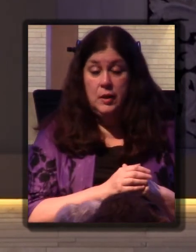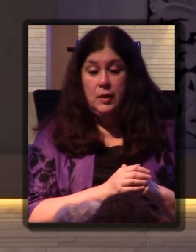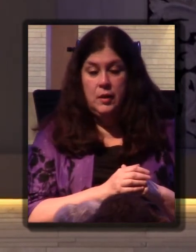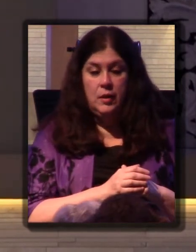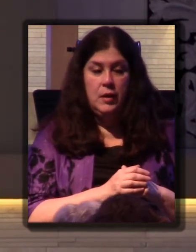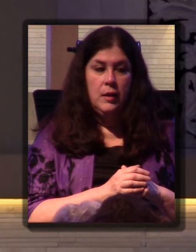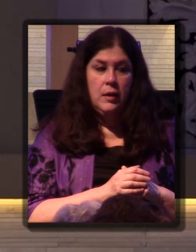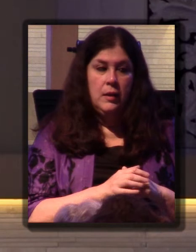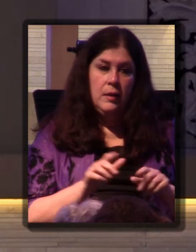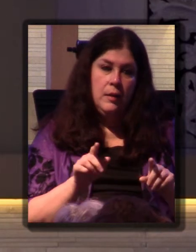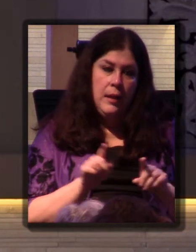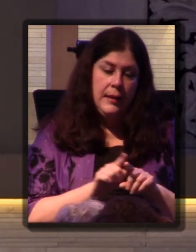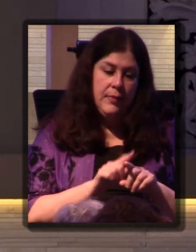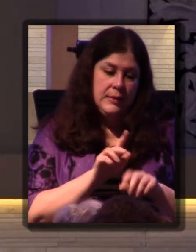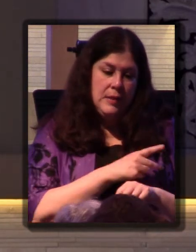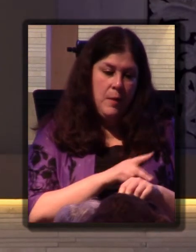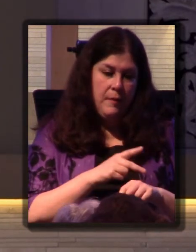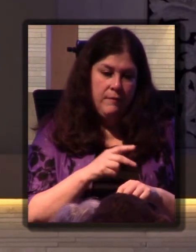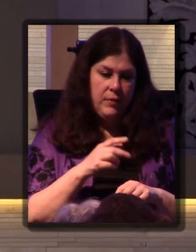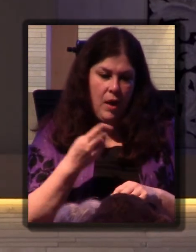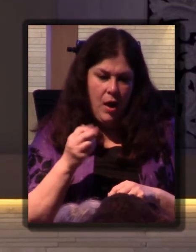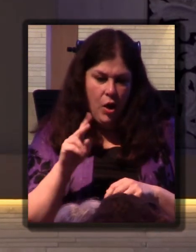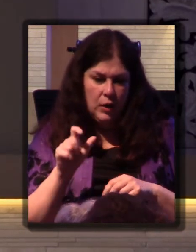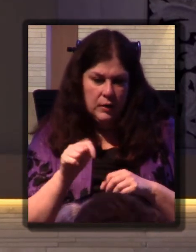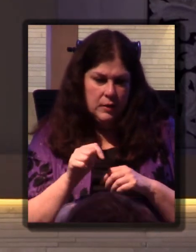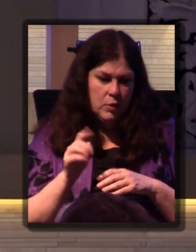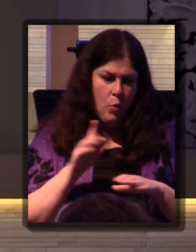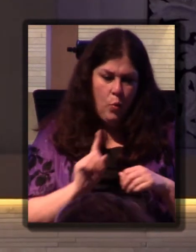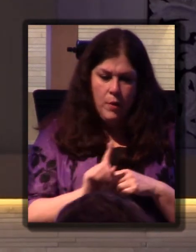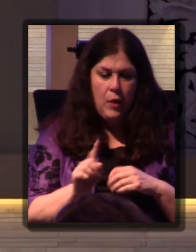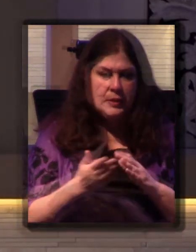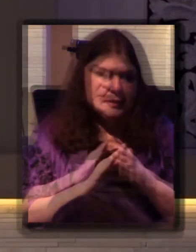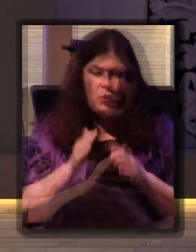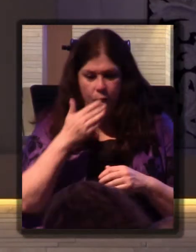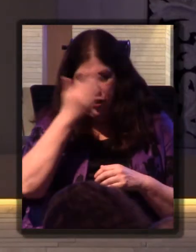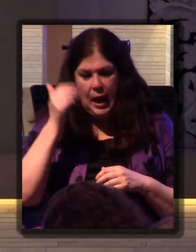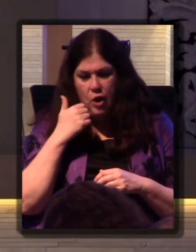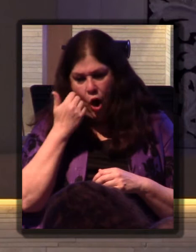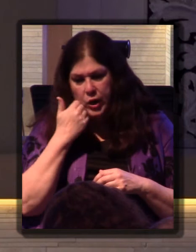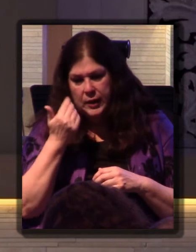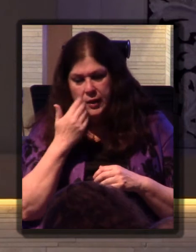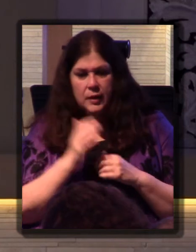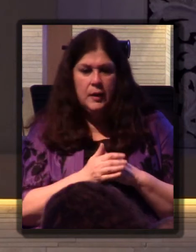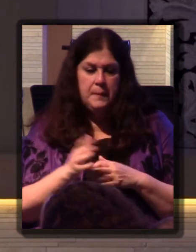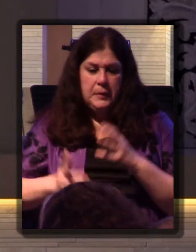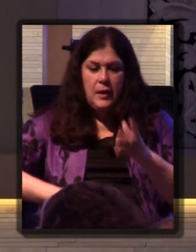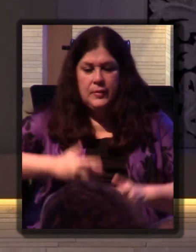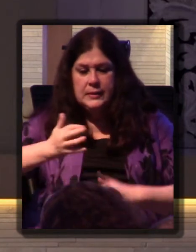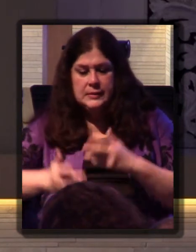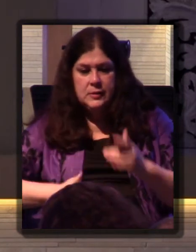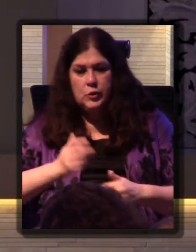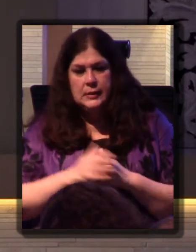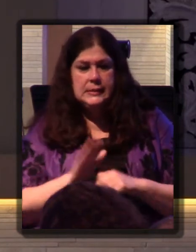will happen to Tyre as in the song of the harlot. Take your harp. Walk about the city, O forgotten harlot. Pluck the string